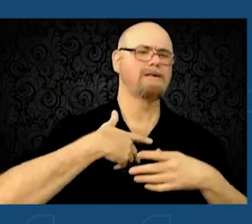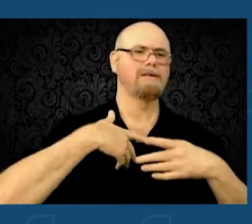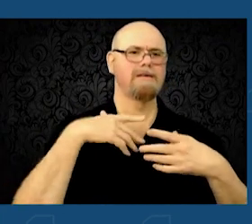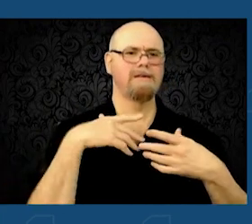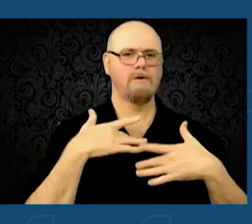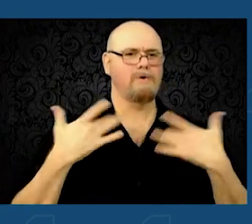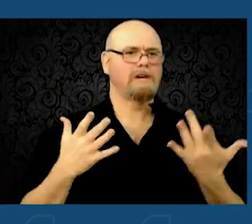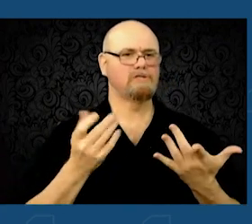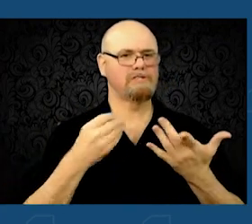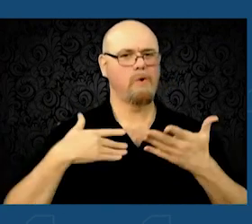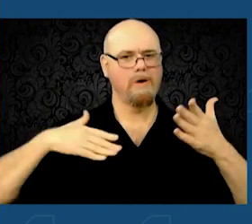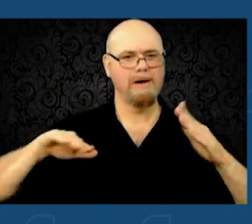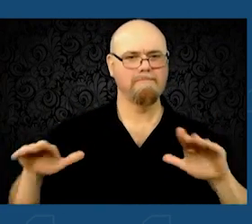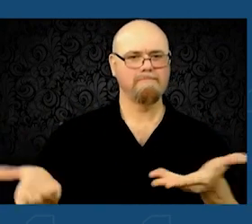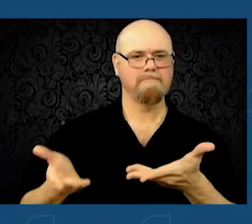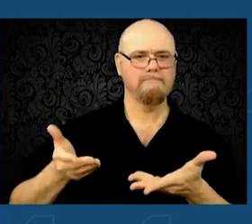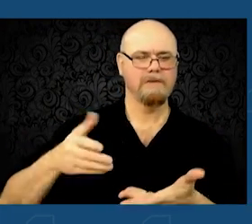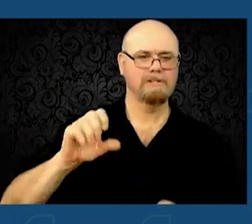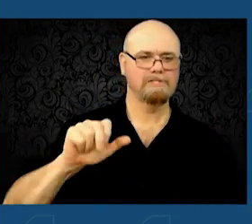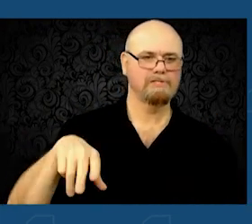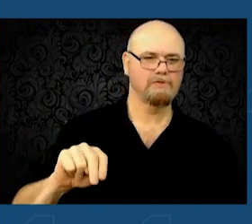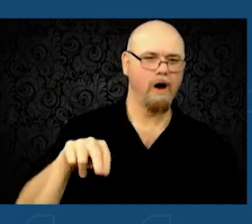Ryan.